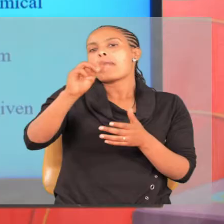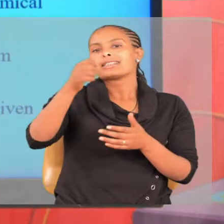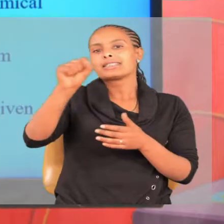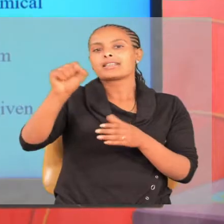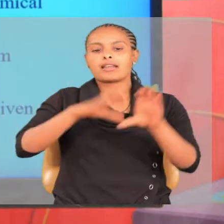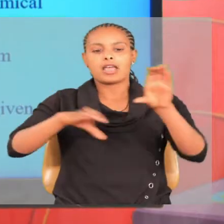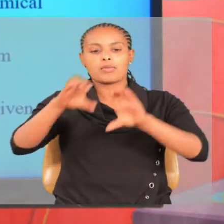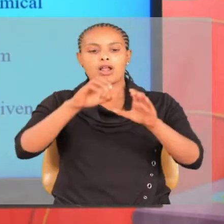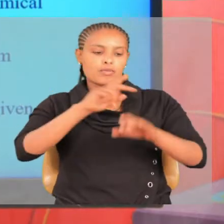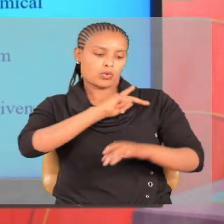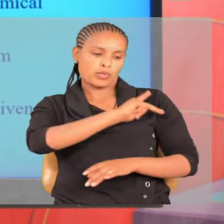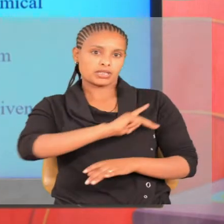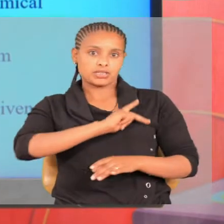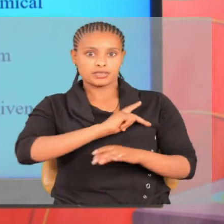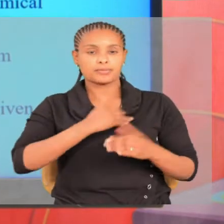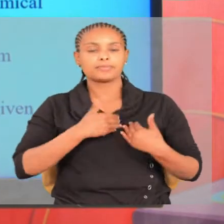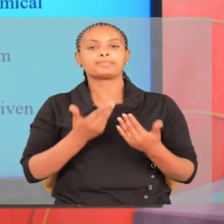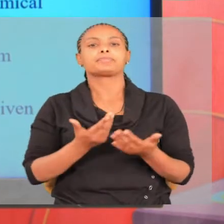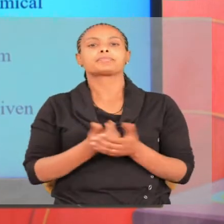chemical properties.